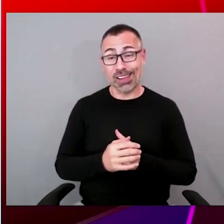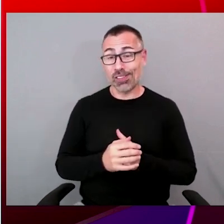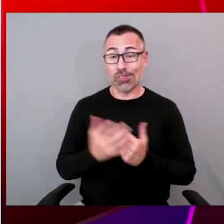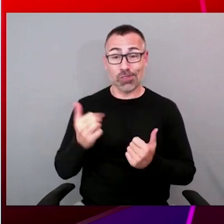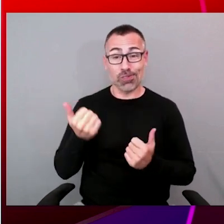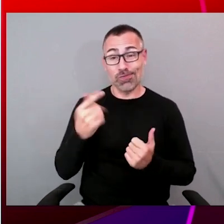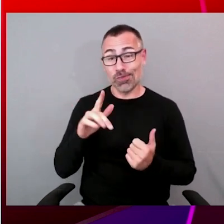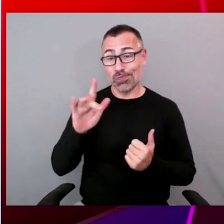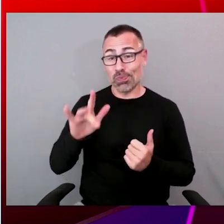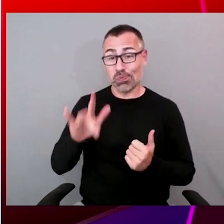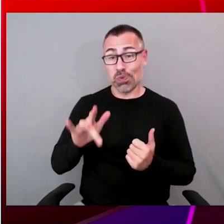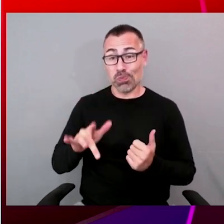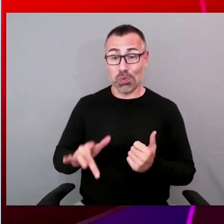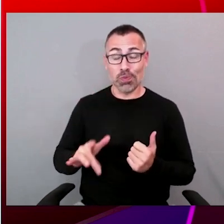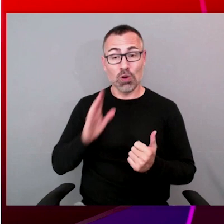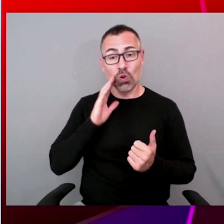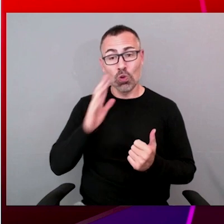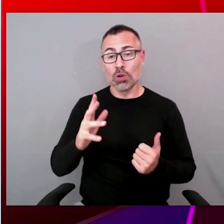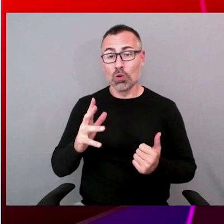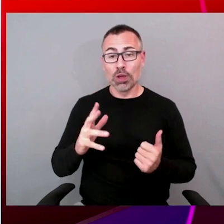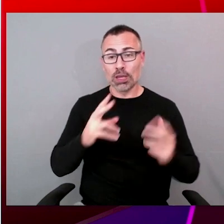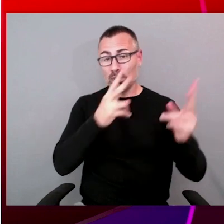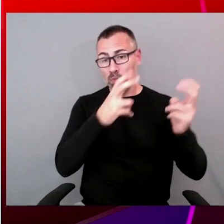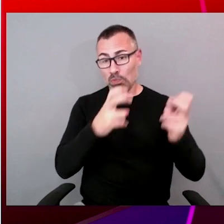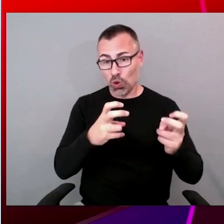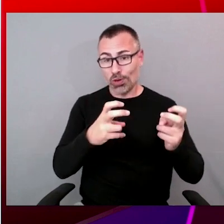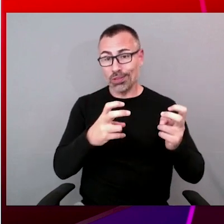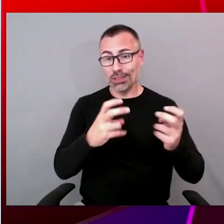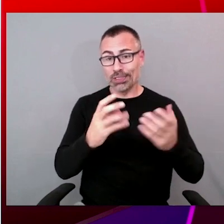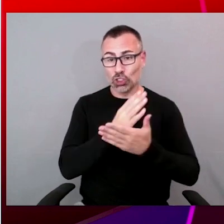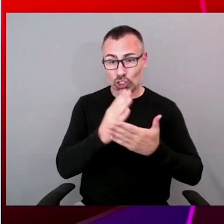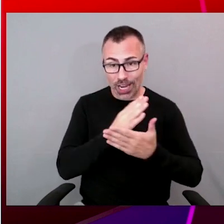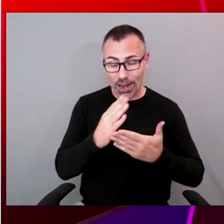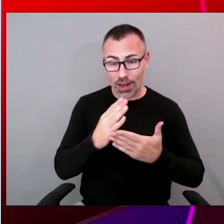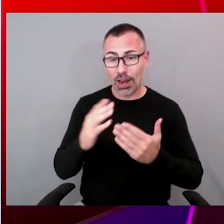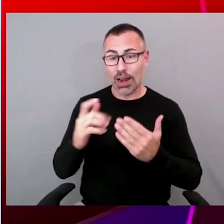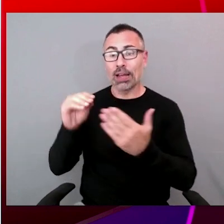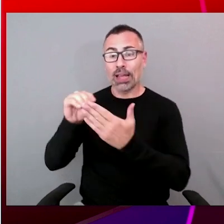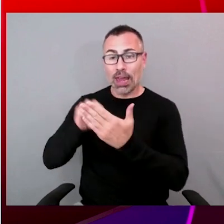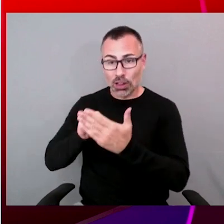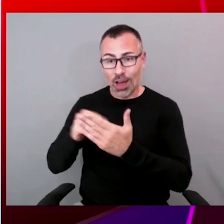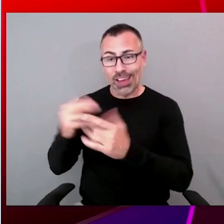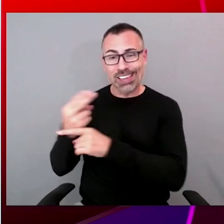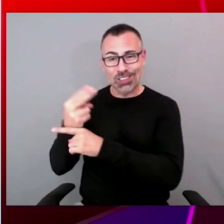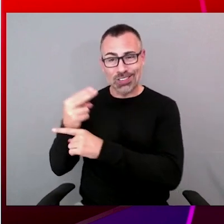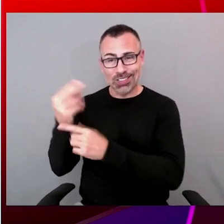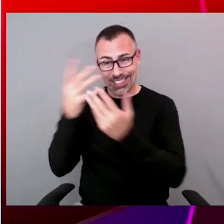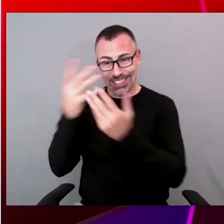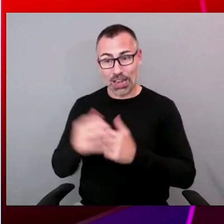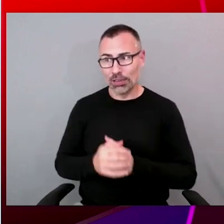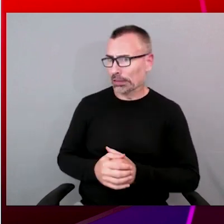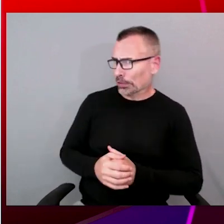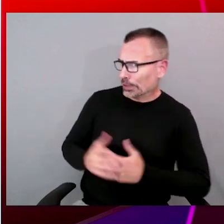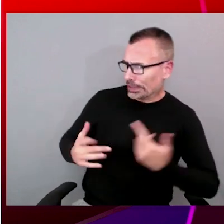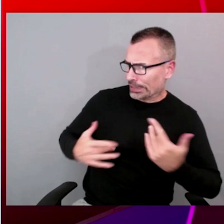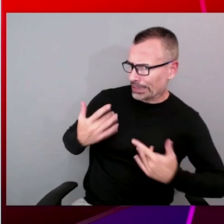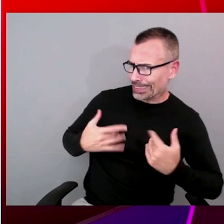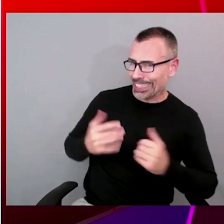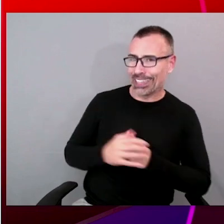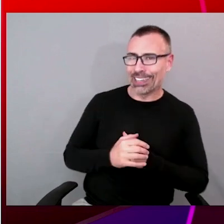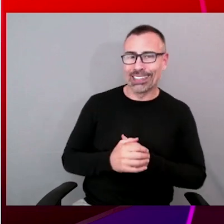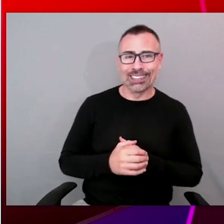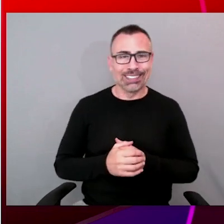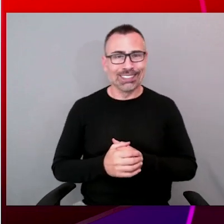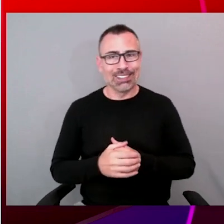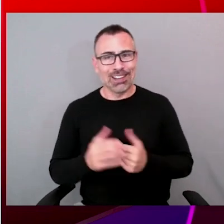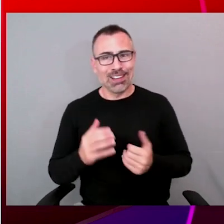to pull, share, catalog, and use the data. So that's what we'll demonstrate. Yeah. All right, I think maybe